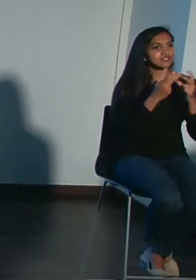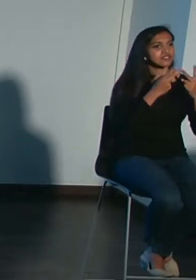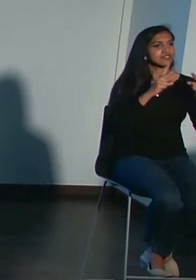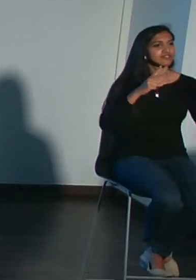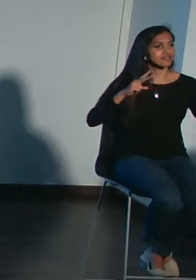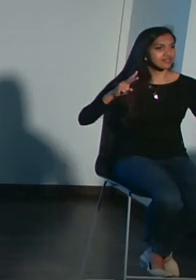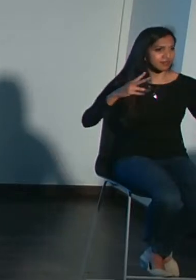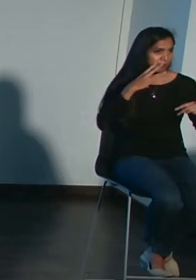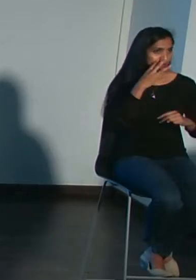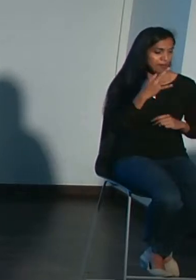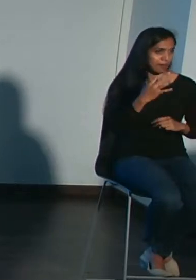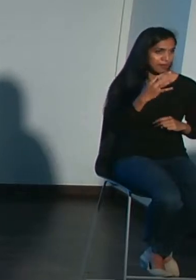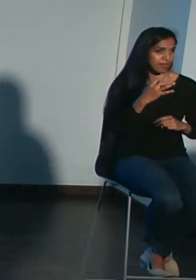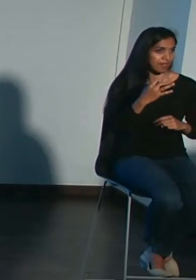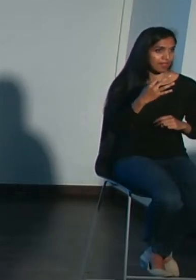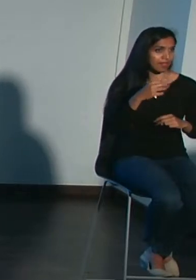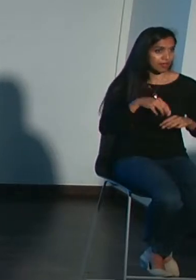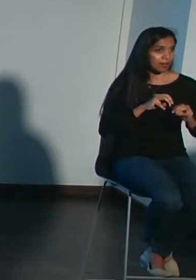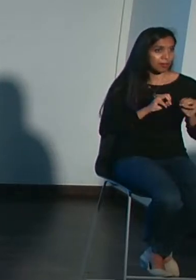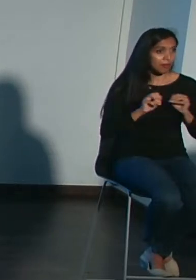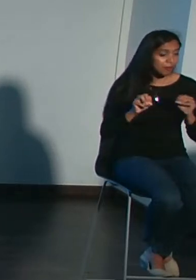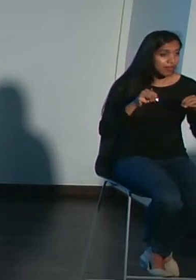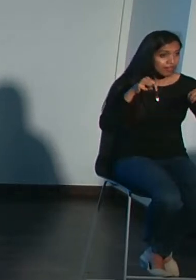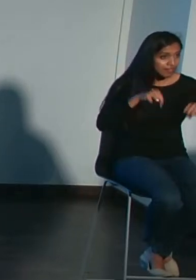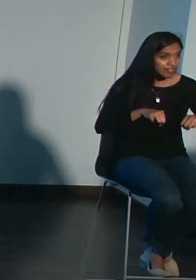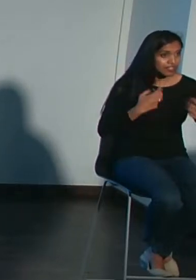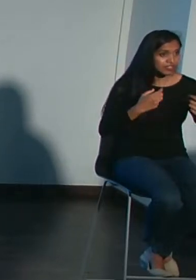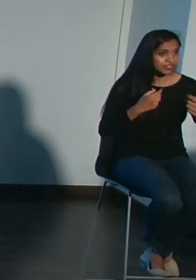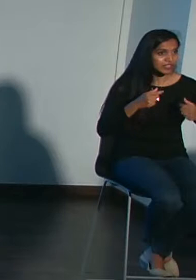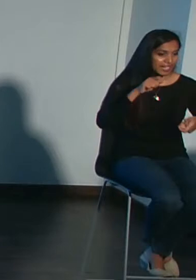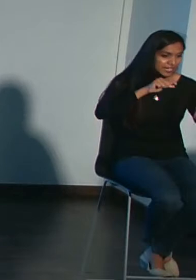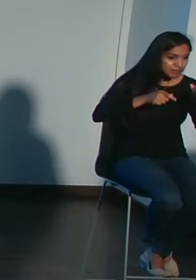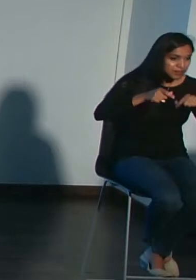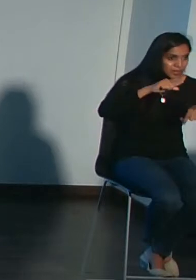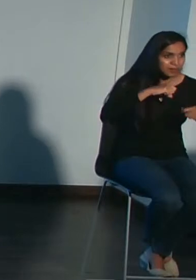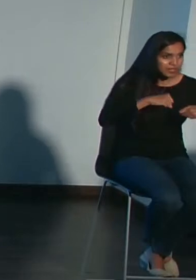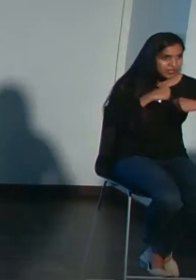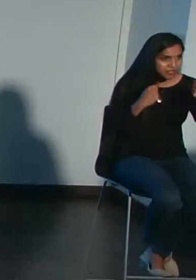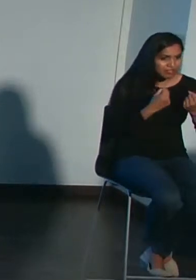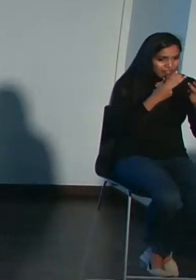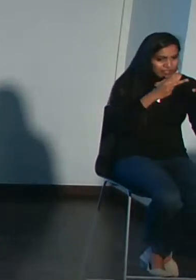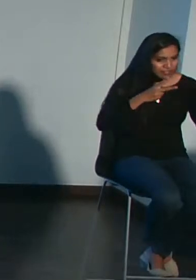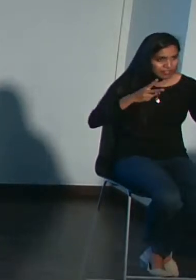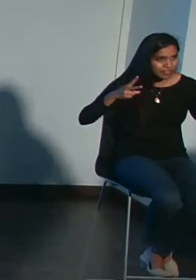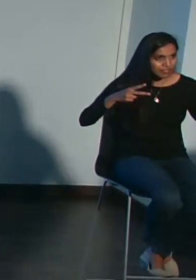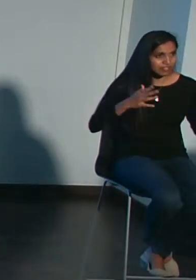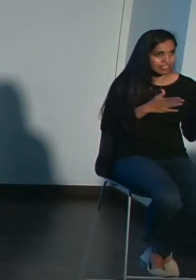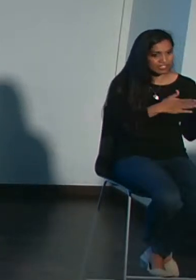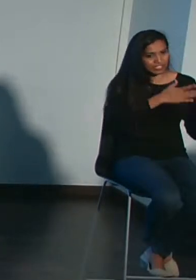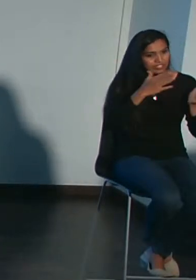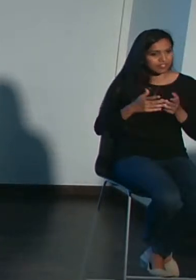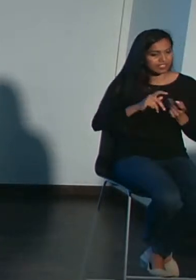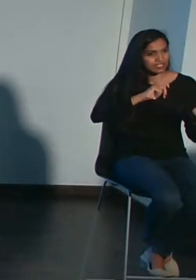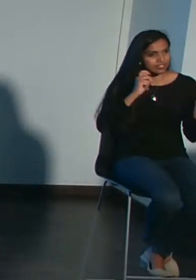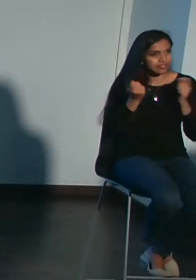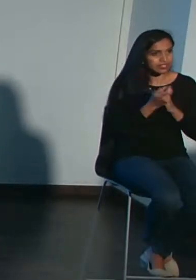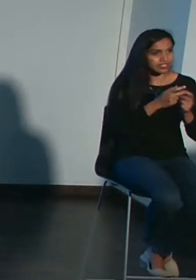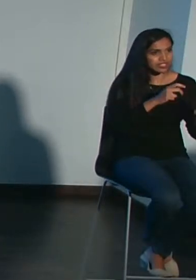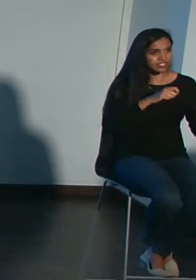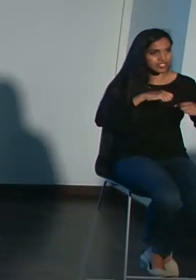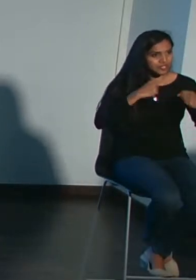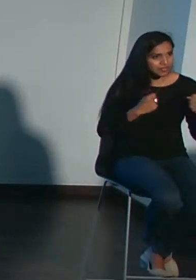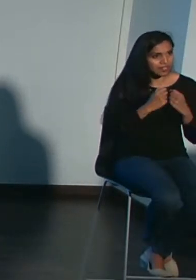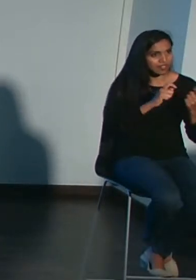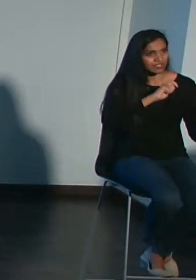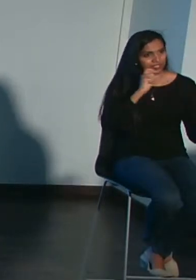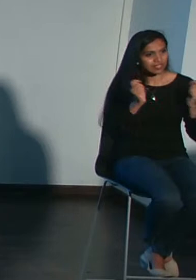So the moment for experimentation, failure, and so on is shifting as well. Um, would you want